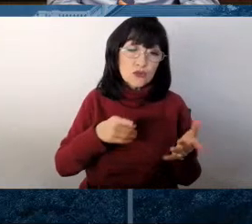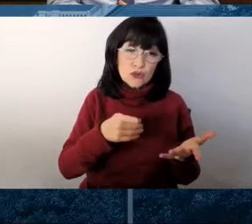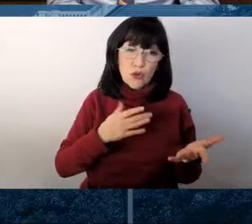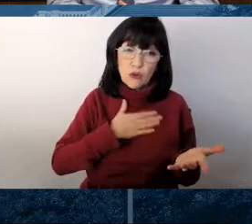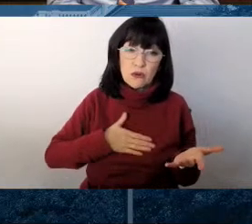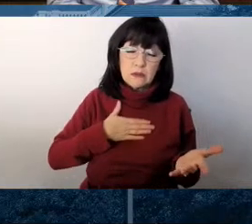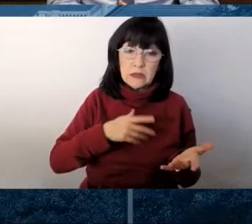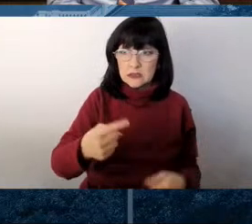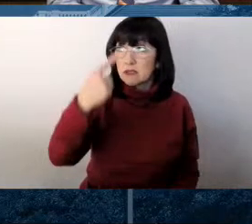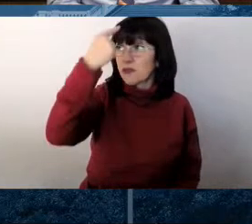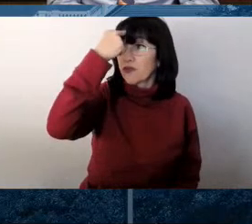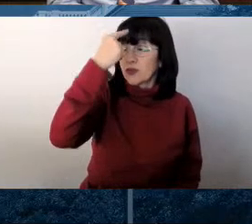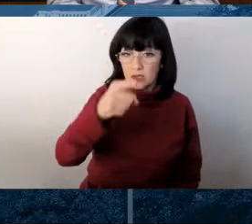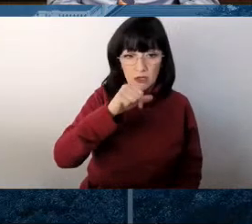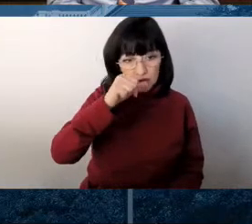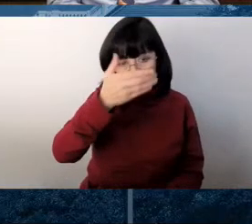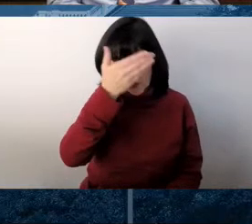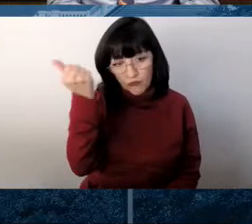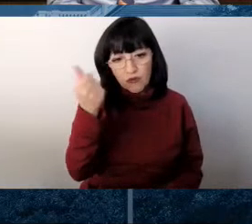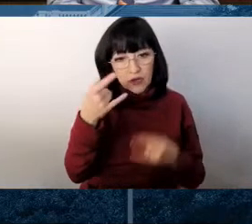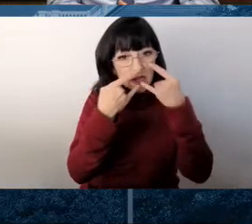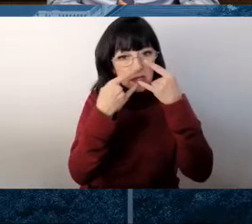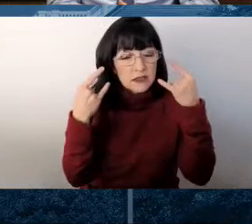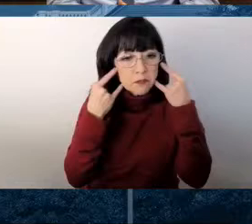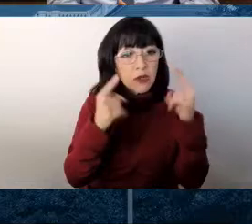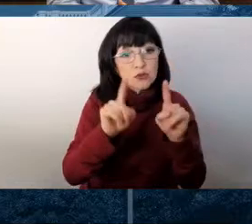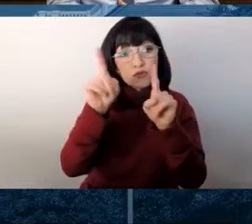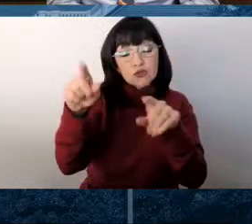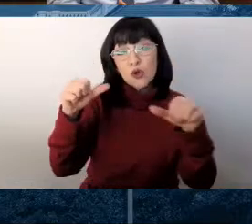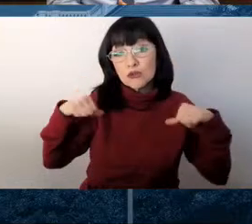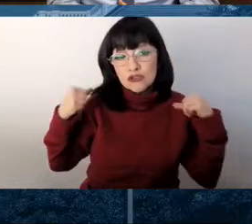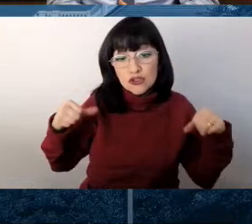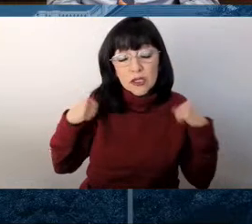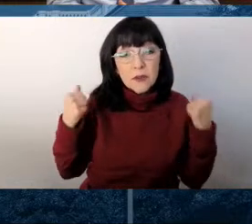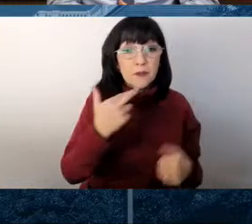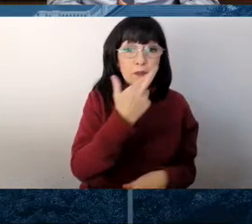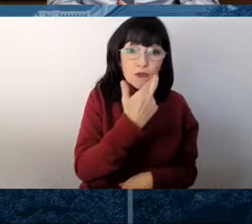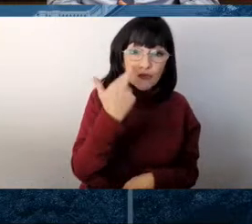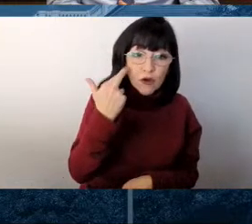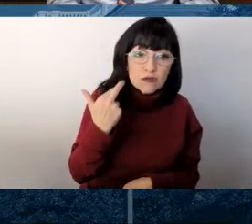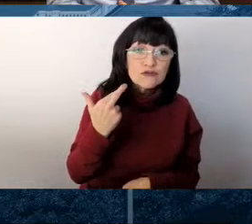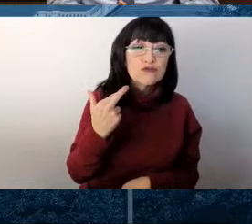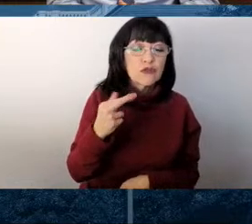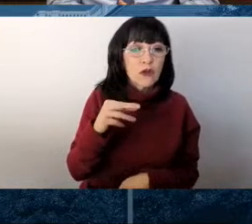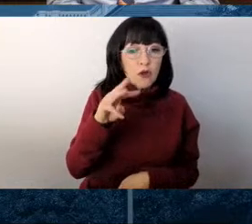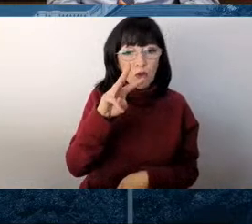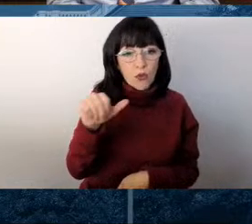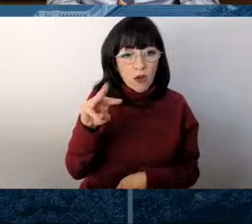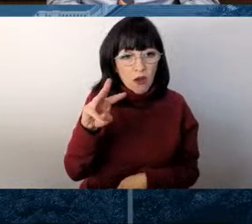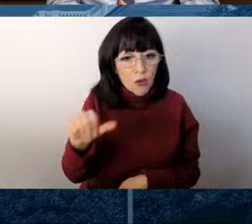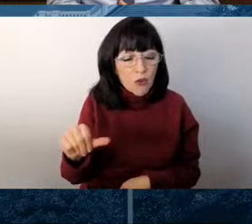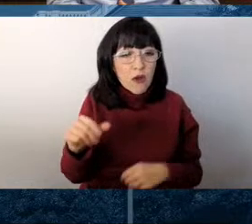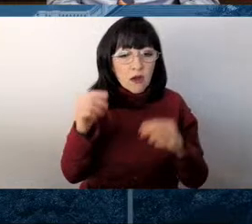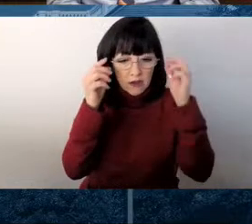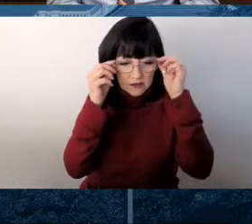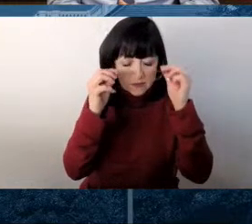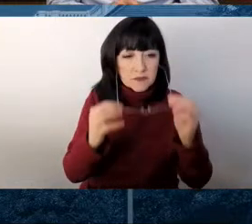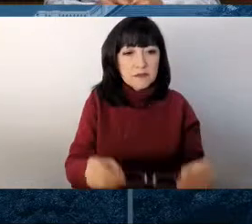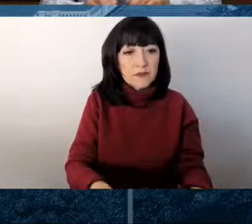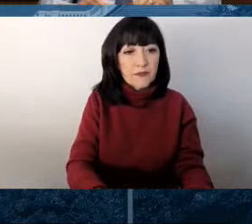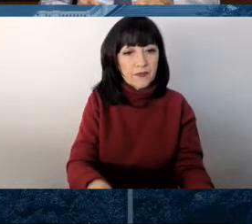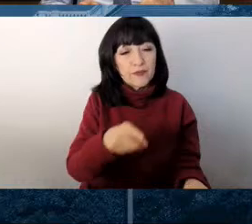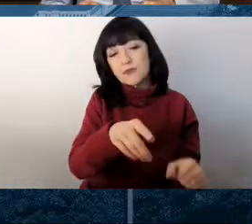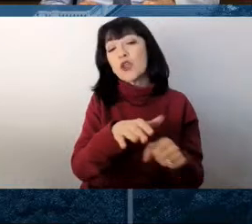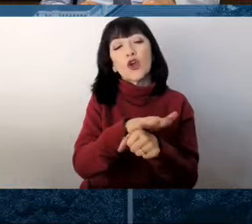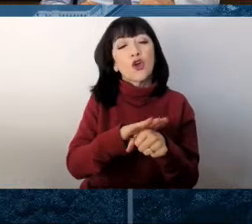store, your gyms, your restaurants. If you go to the local convenience store,